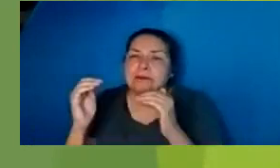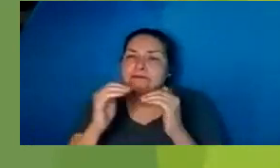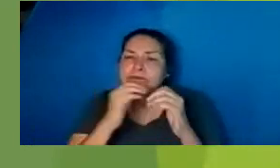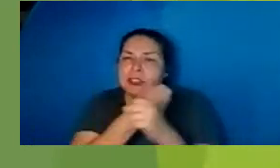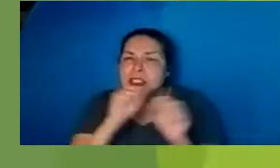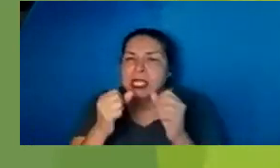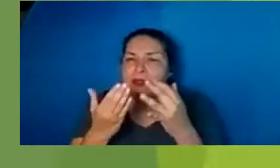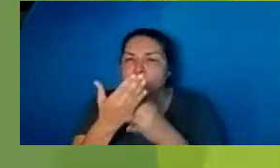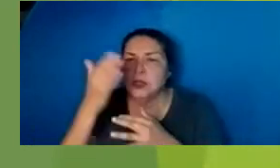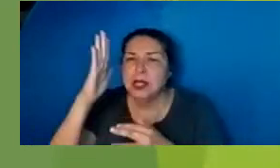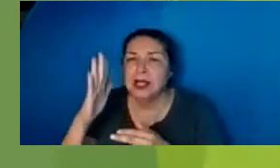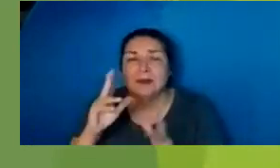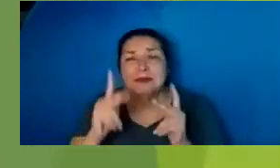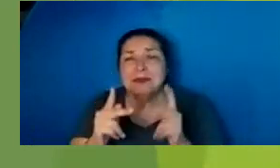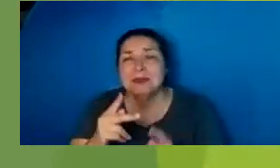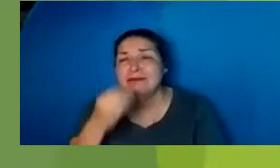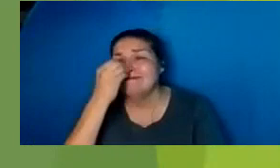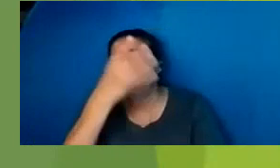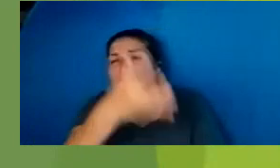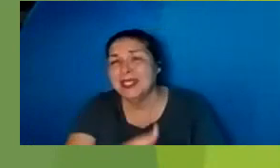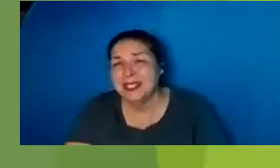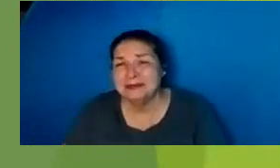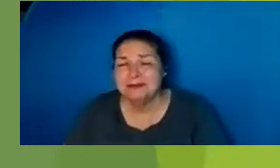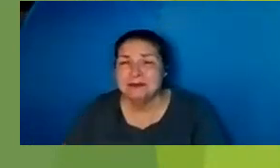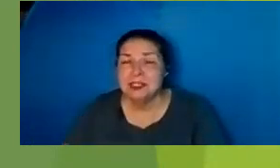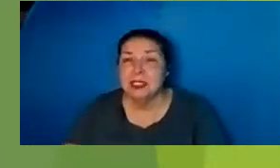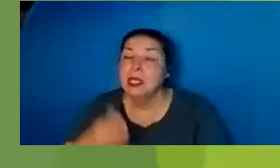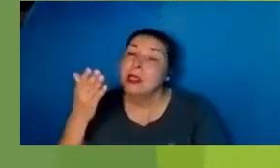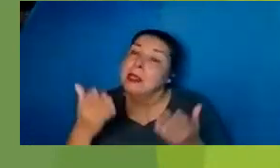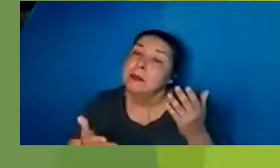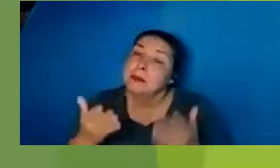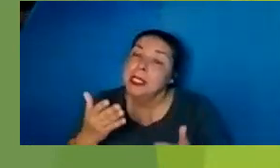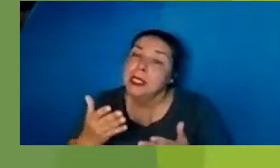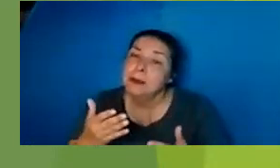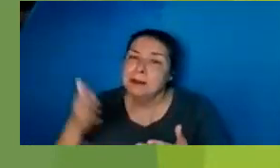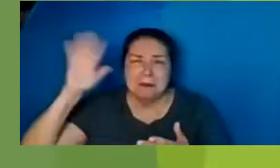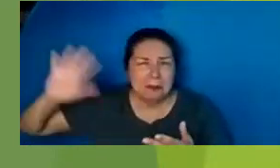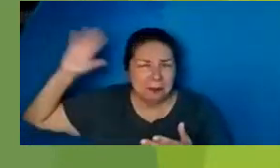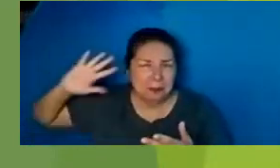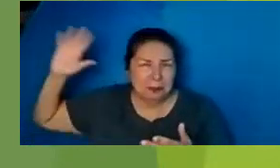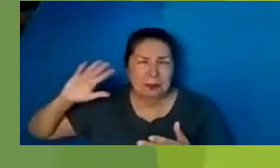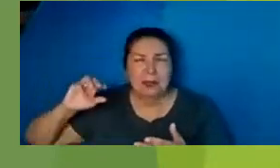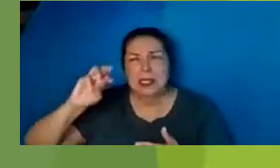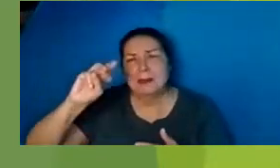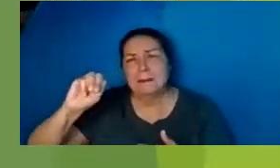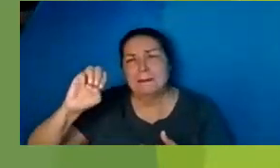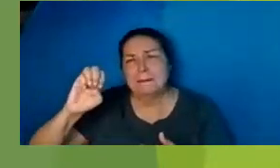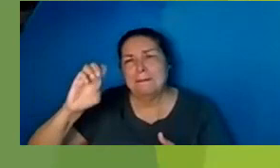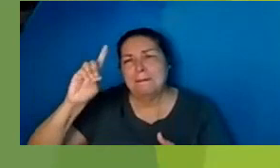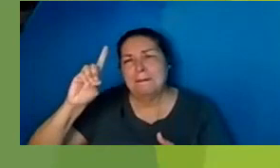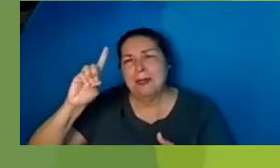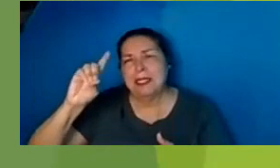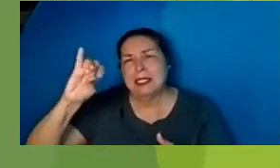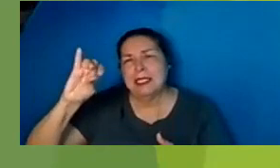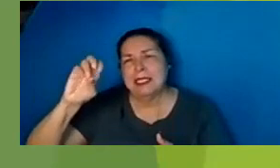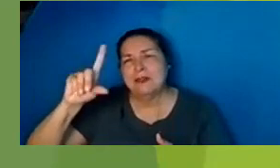no one seems to care. Perhaps in the medieval times, people suffered from guilt and an